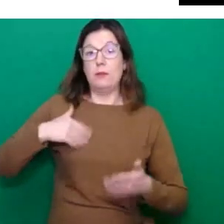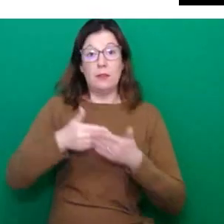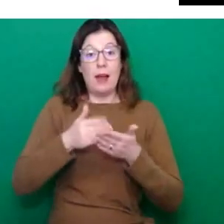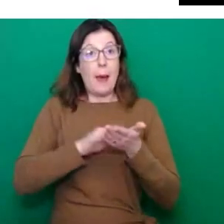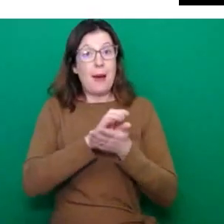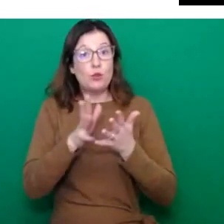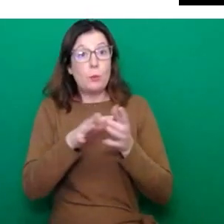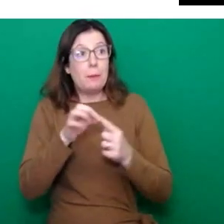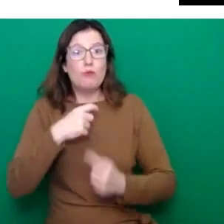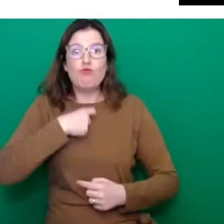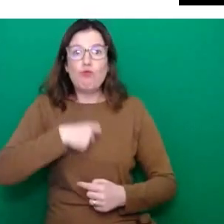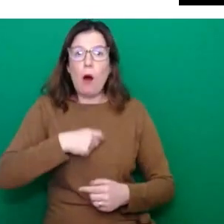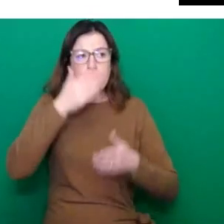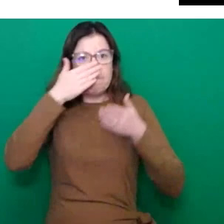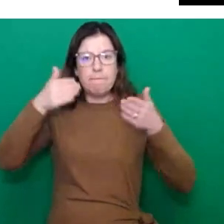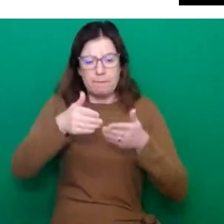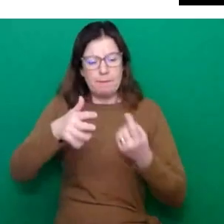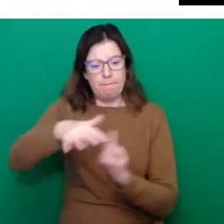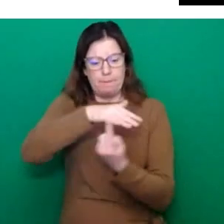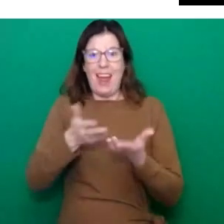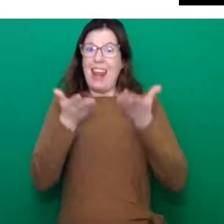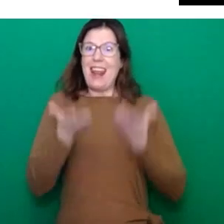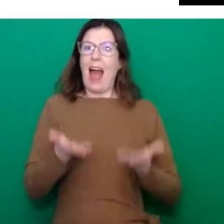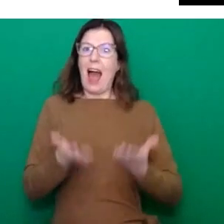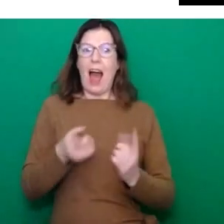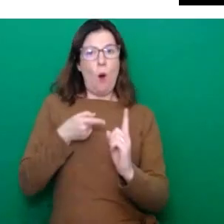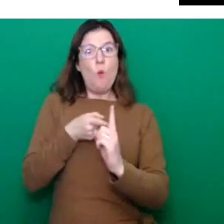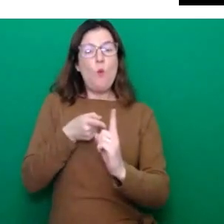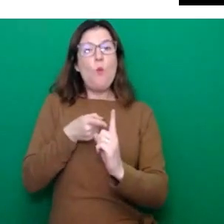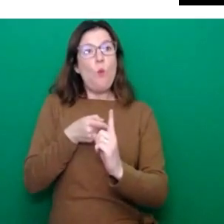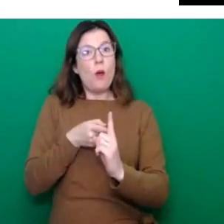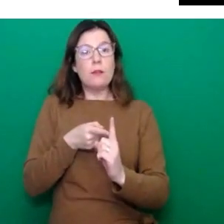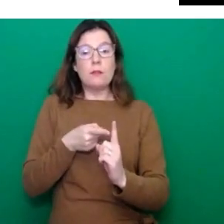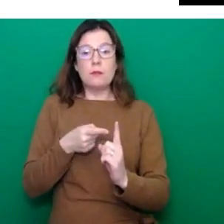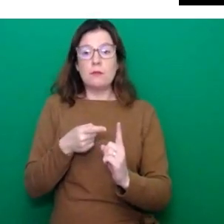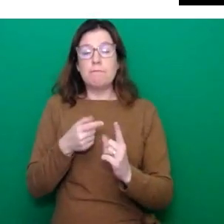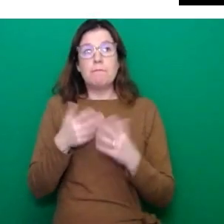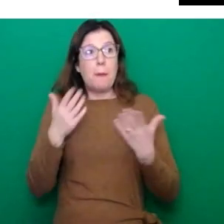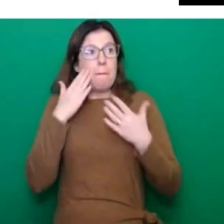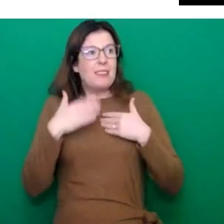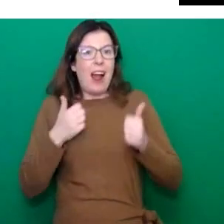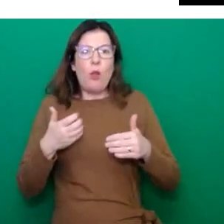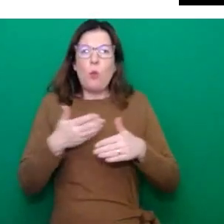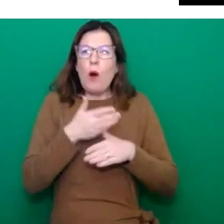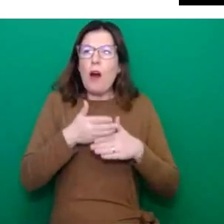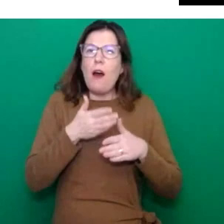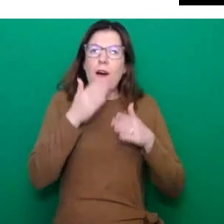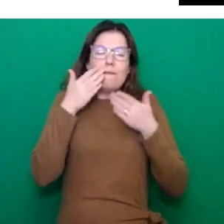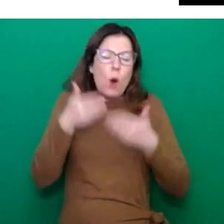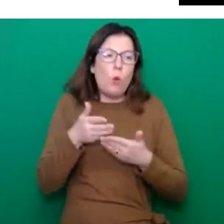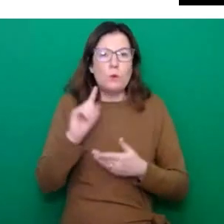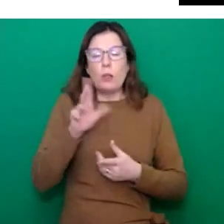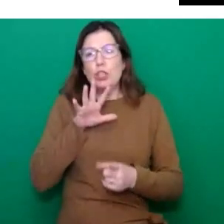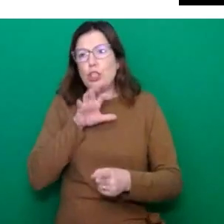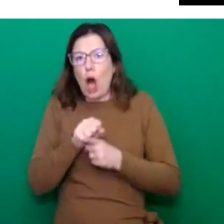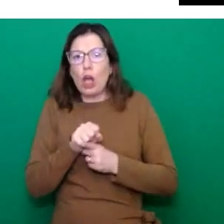role really focuses on sort of the here and now for the service user. So a lot of mental health work focuses on their diagnosis and